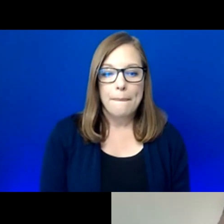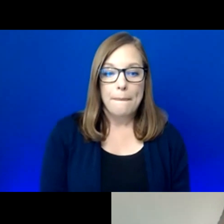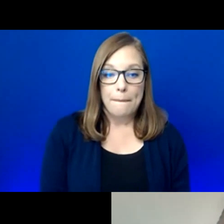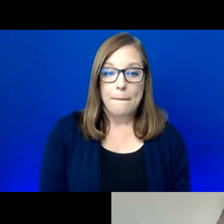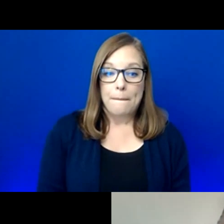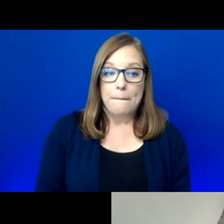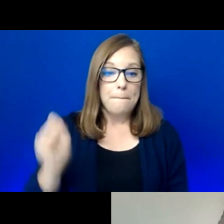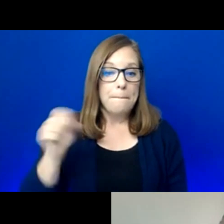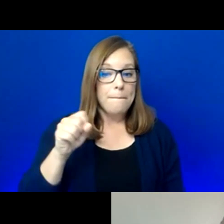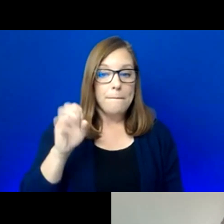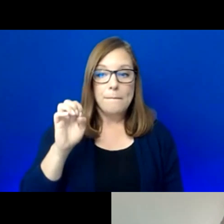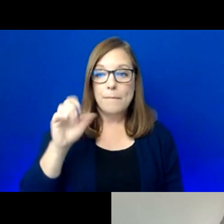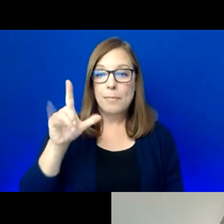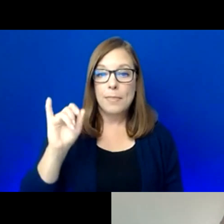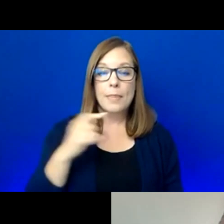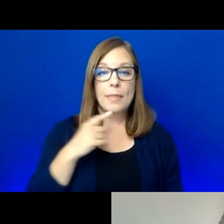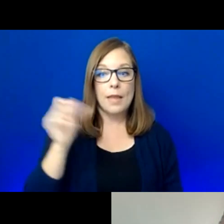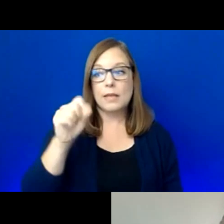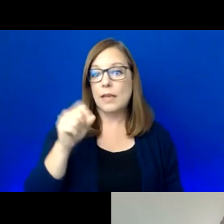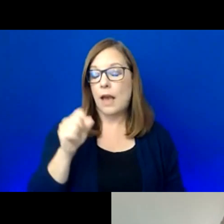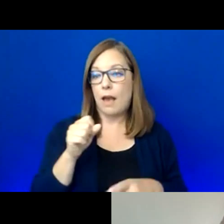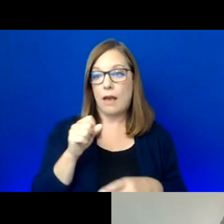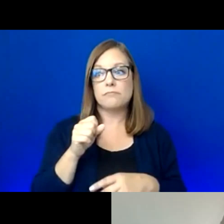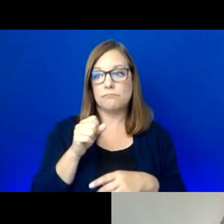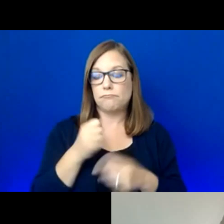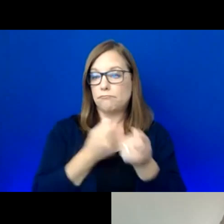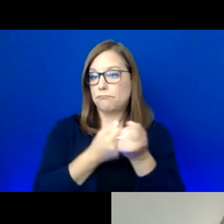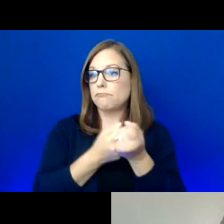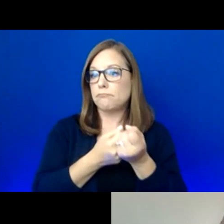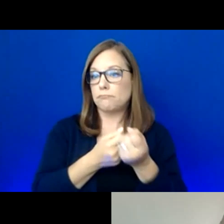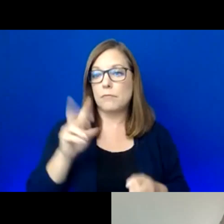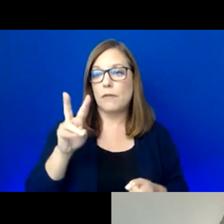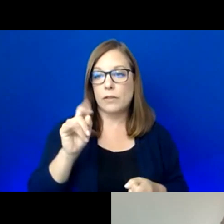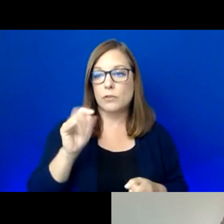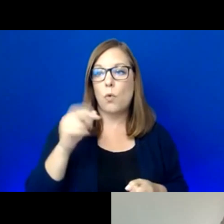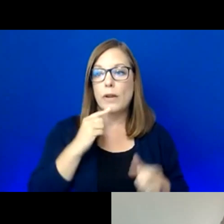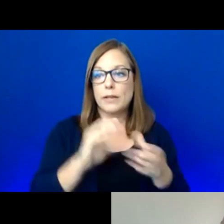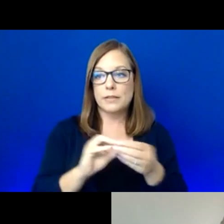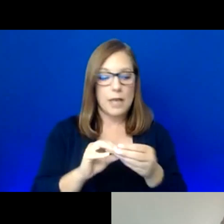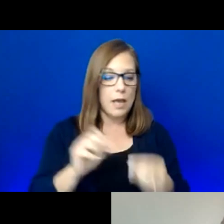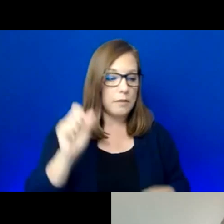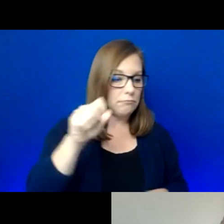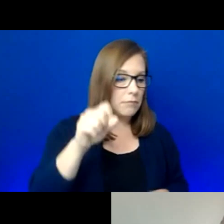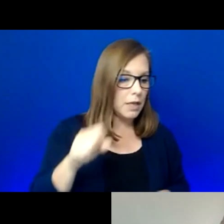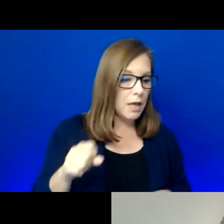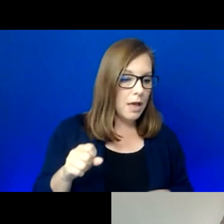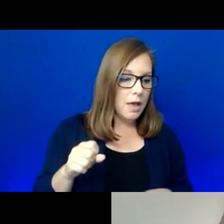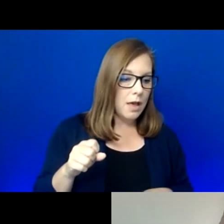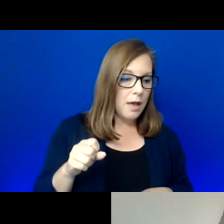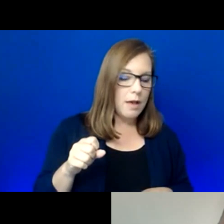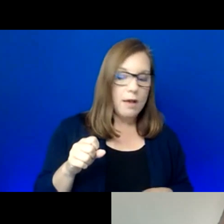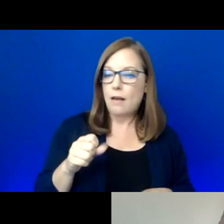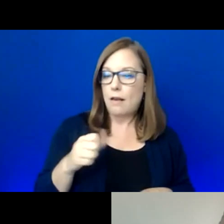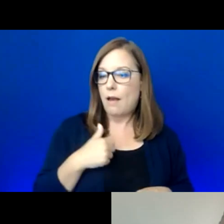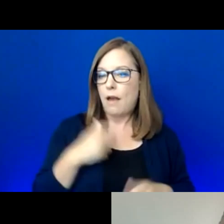Yeah, I would just double down on that. And as Victoria said, it really is recognizing the,